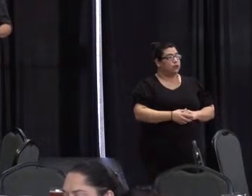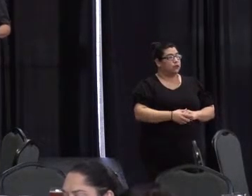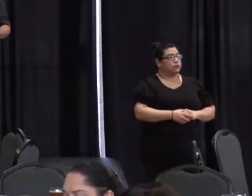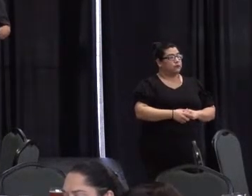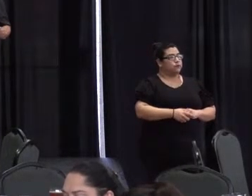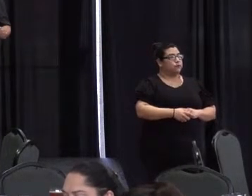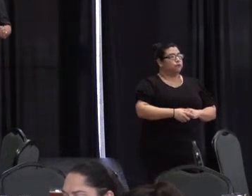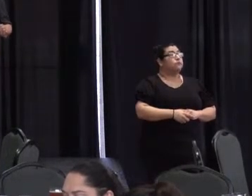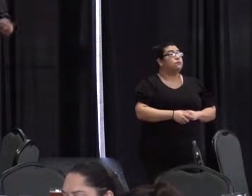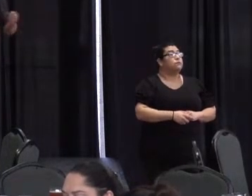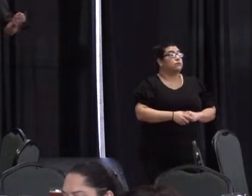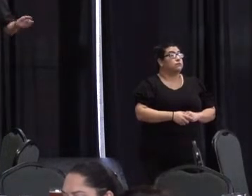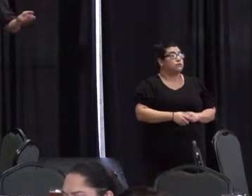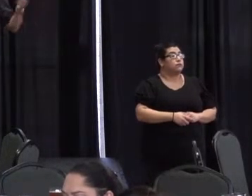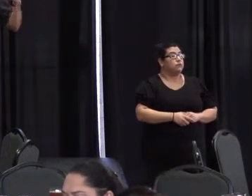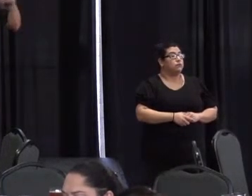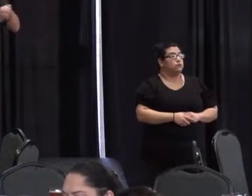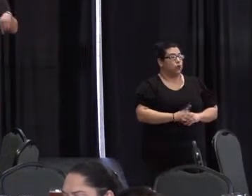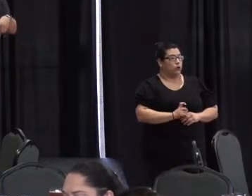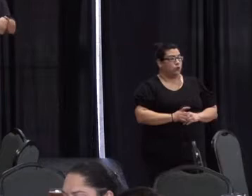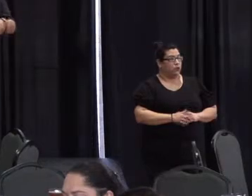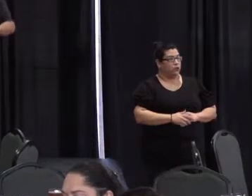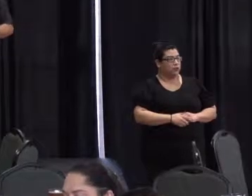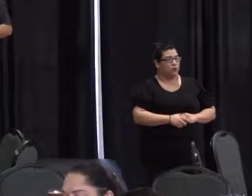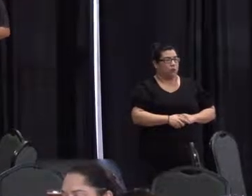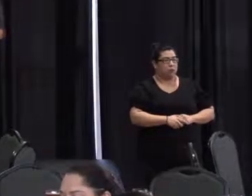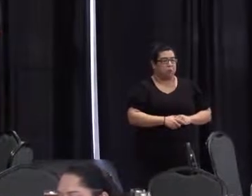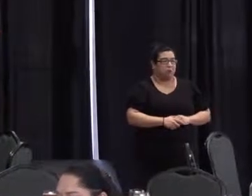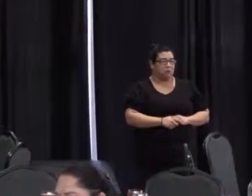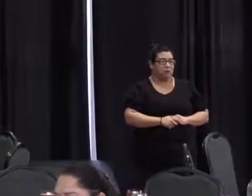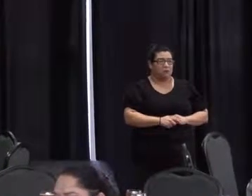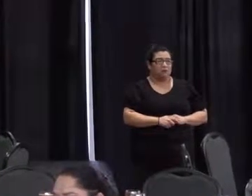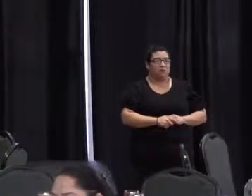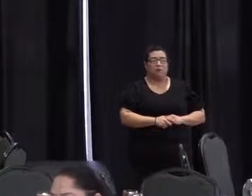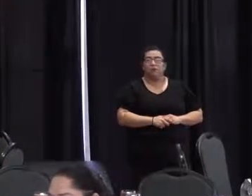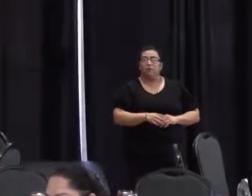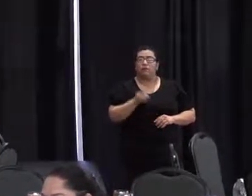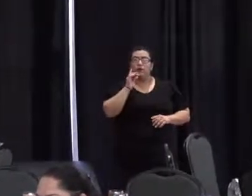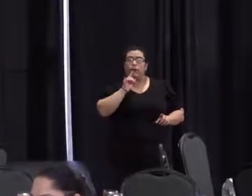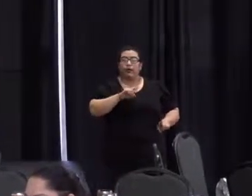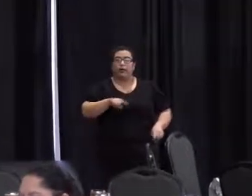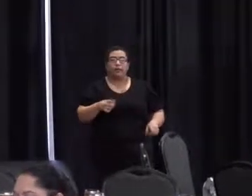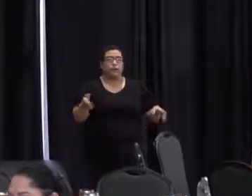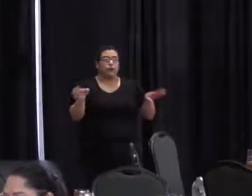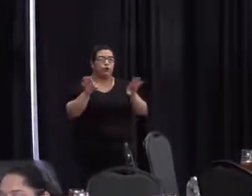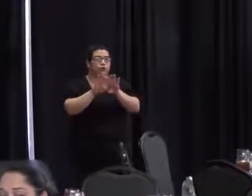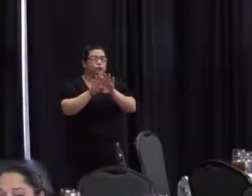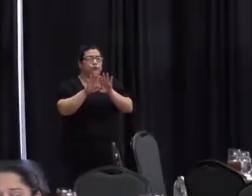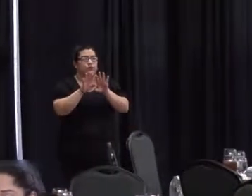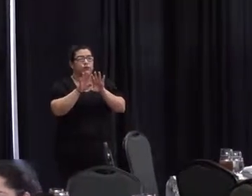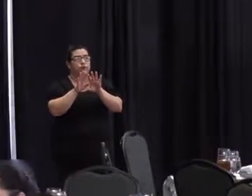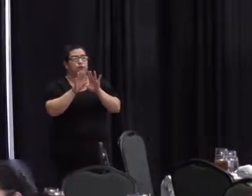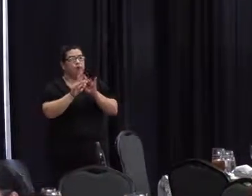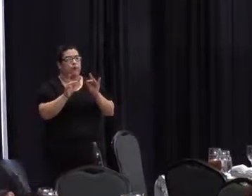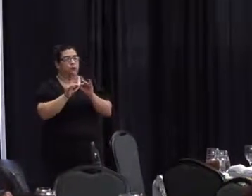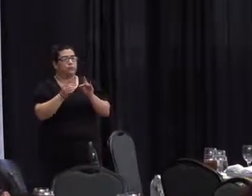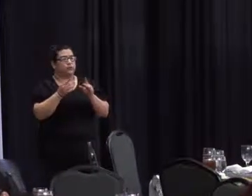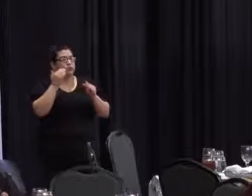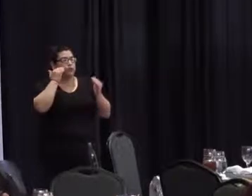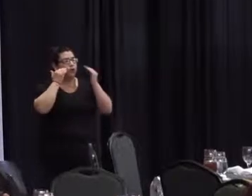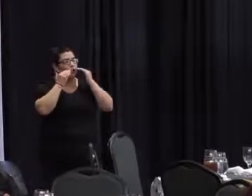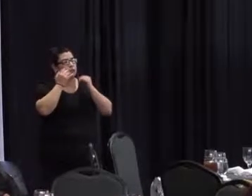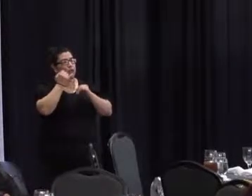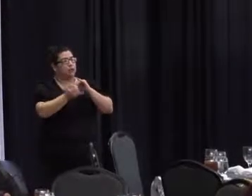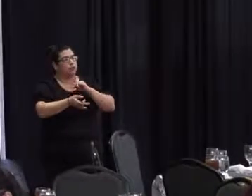Yeah, 2 more sessions in the afternoon, and then we're going to come back here and do the closing remarks and knowledge, and also the